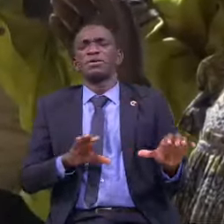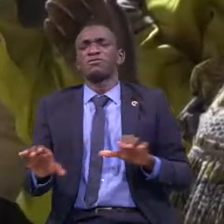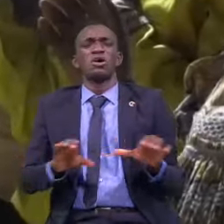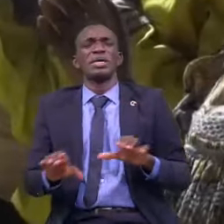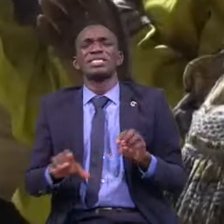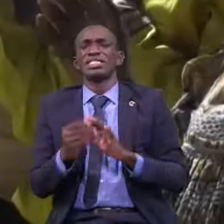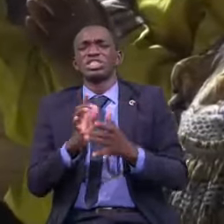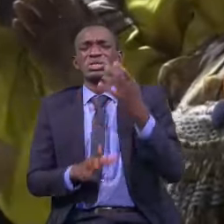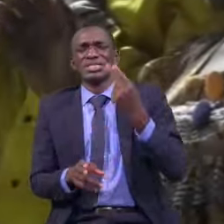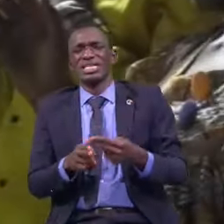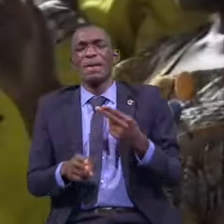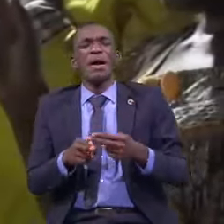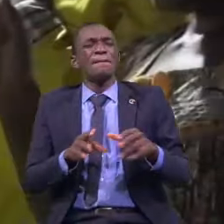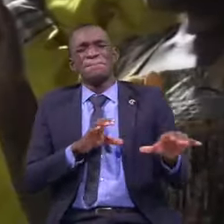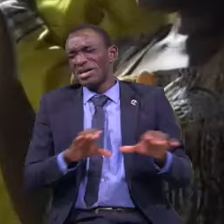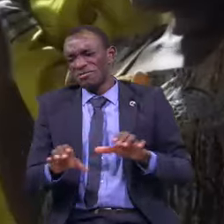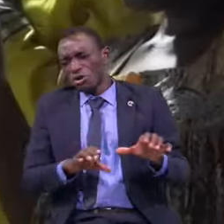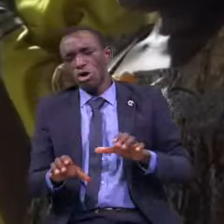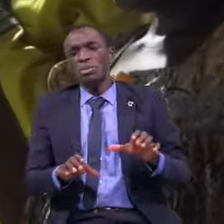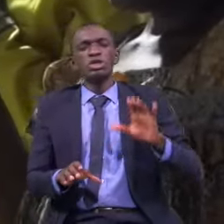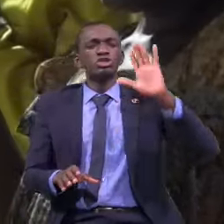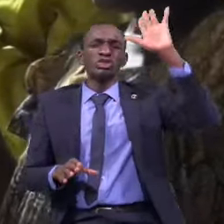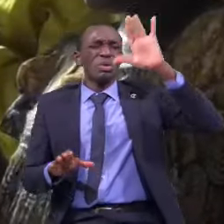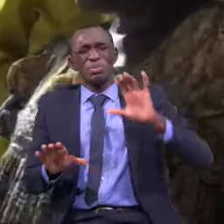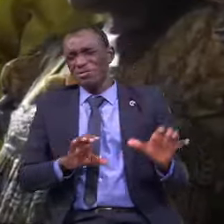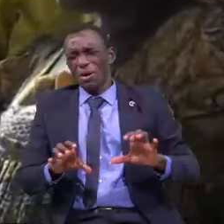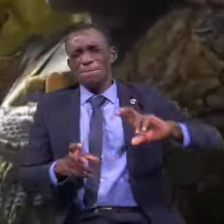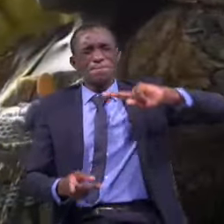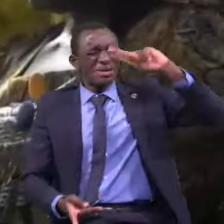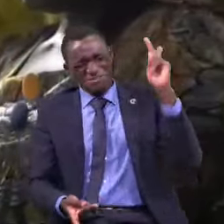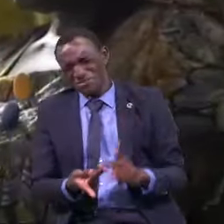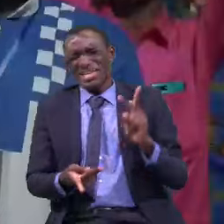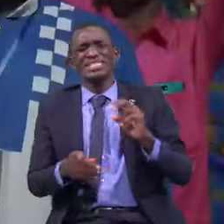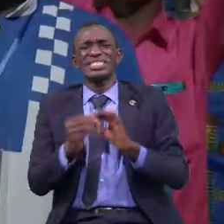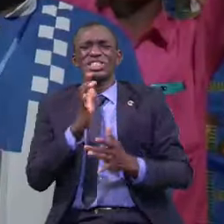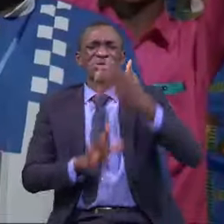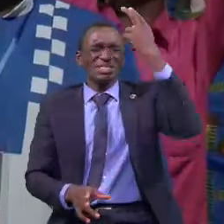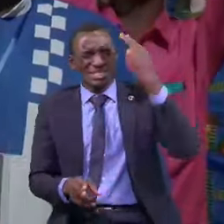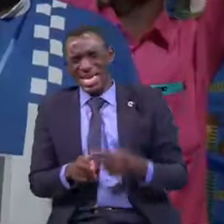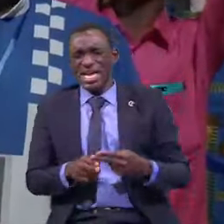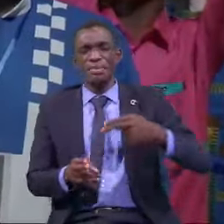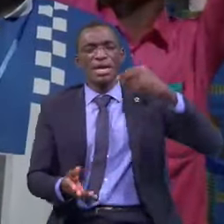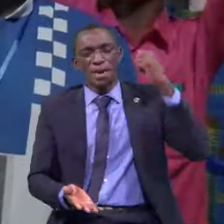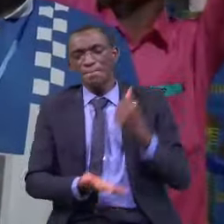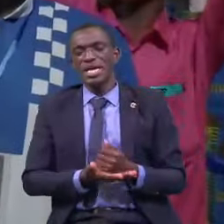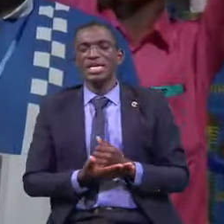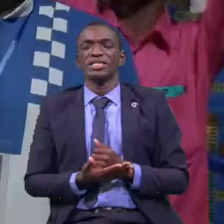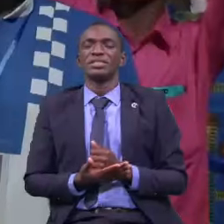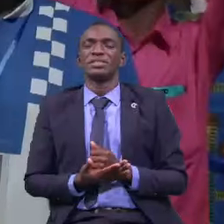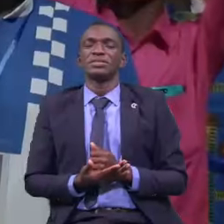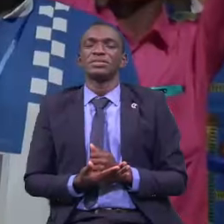Perform your performance in every life. Perfect it in Jesus' name.